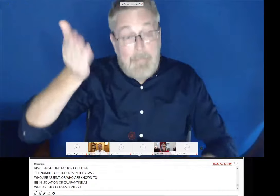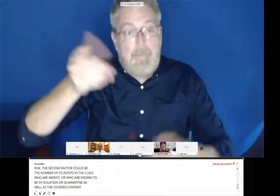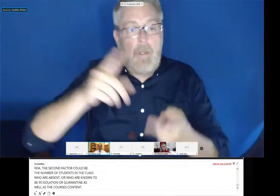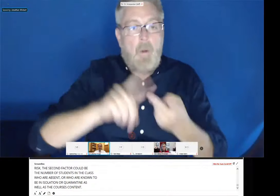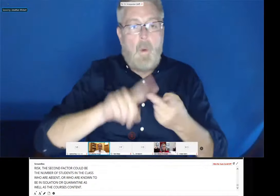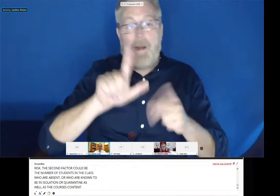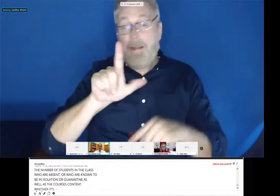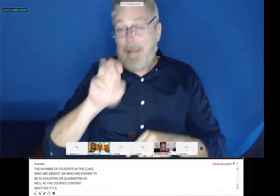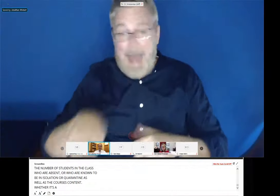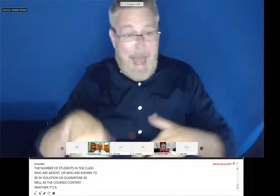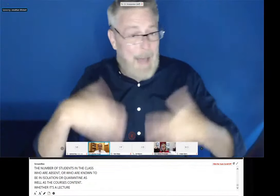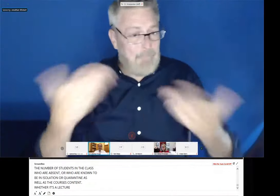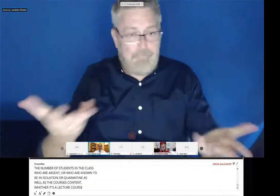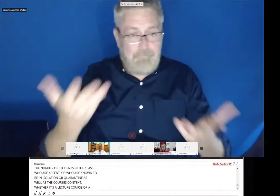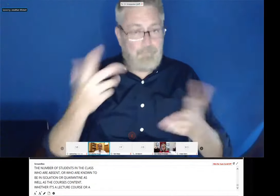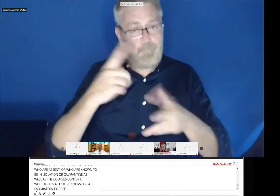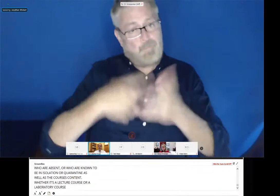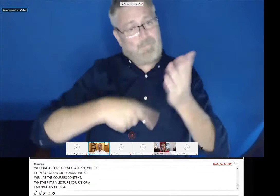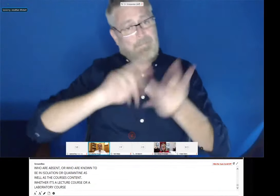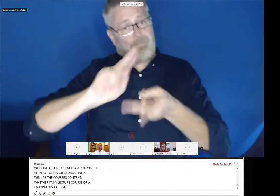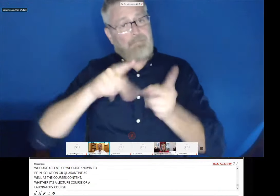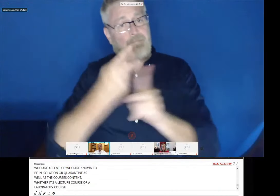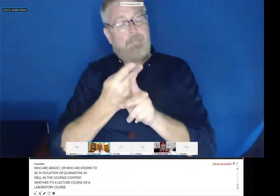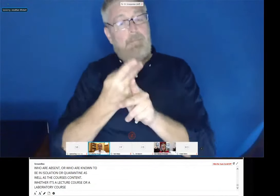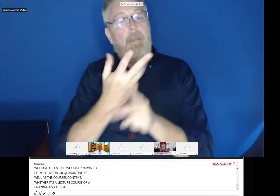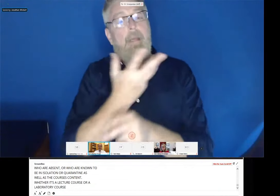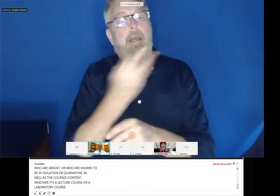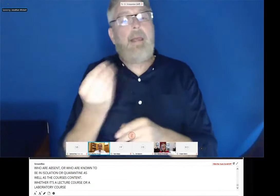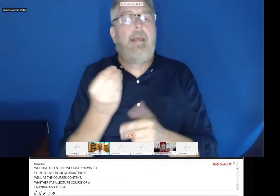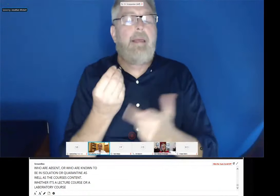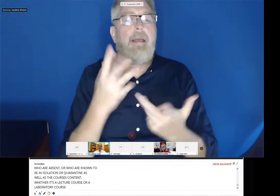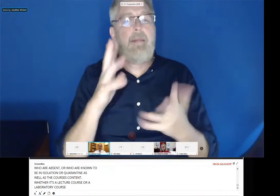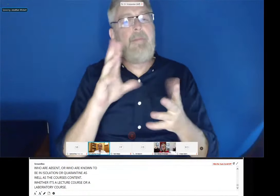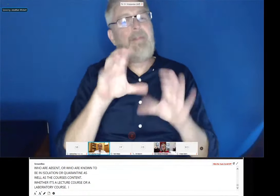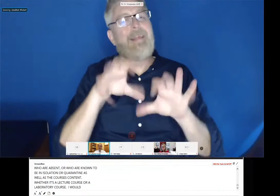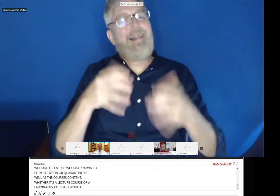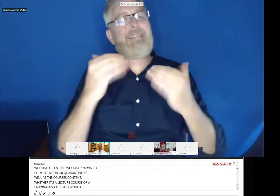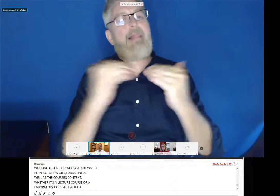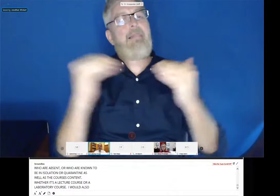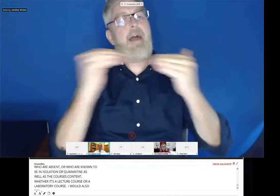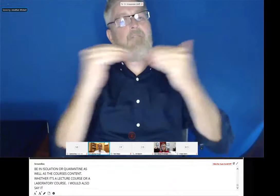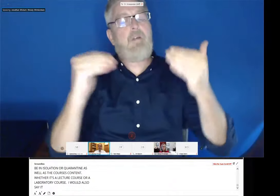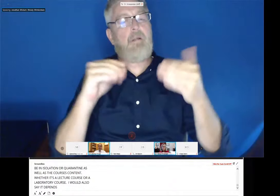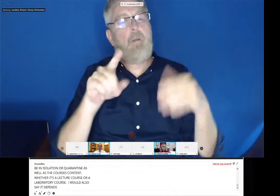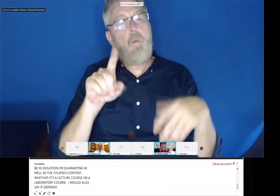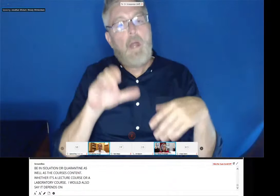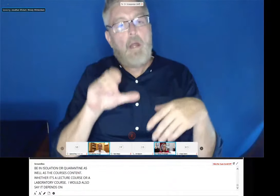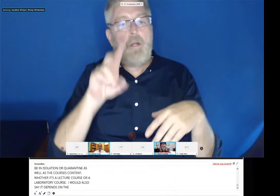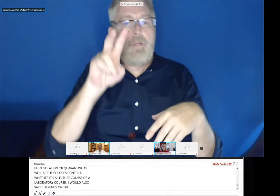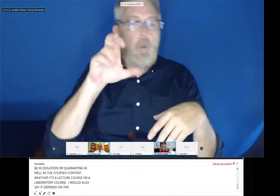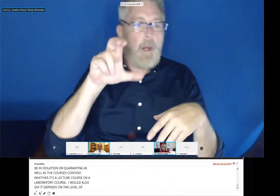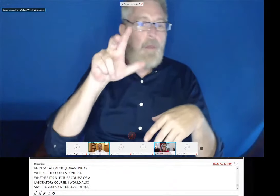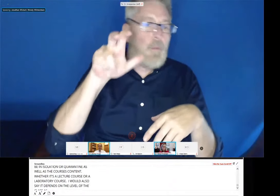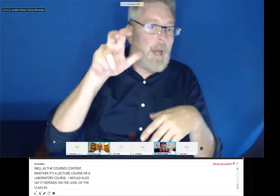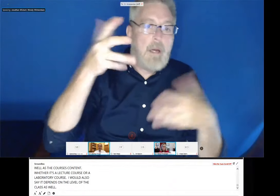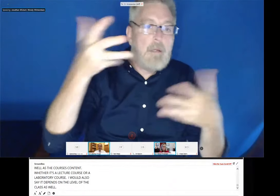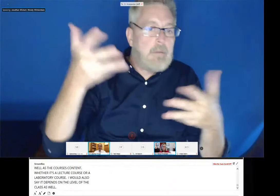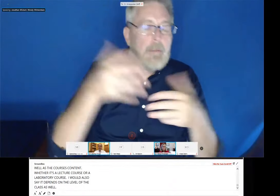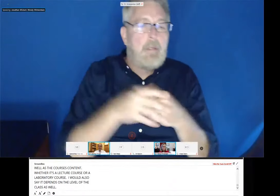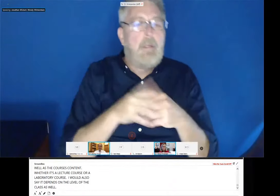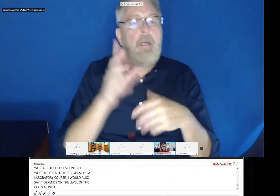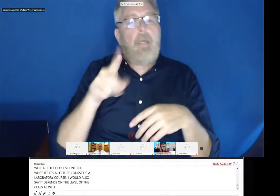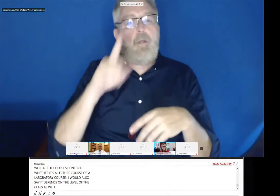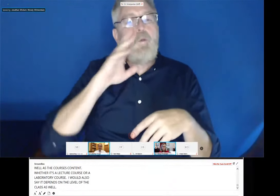course. I would also say it depends on the level of the class as well. And what we all know is